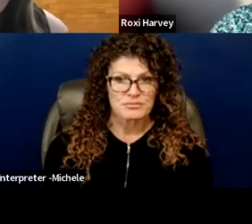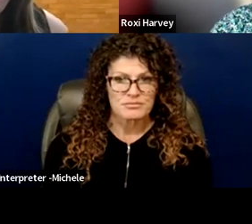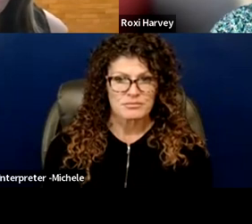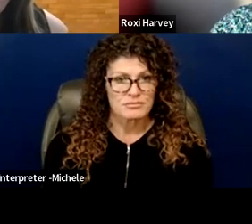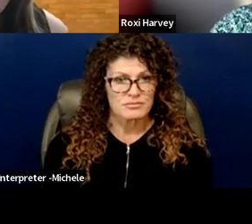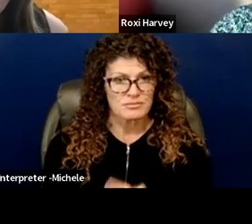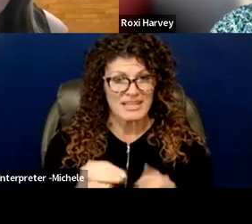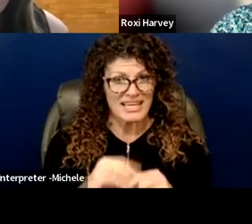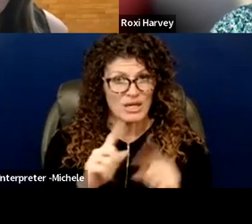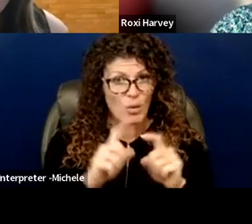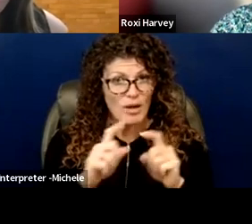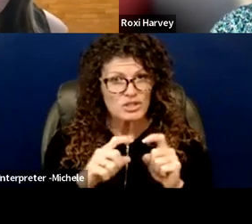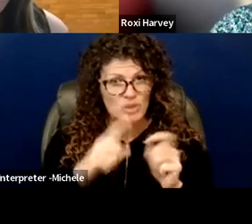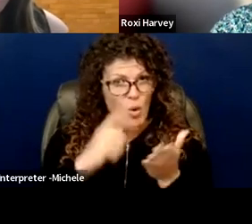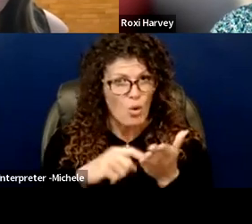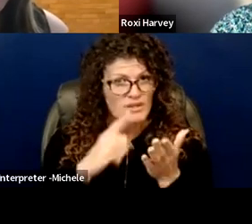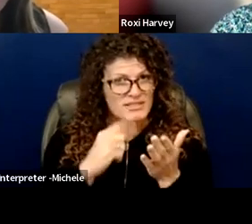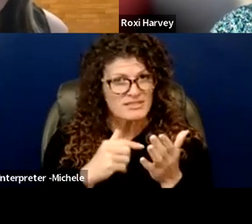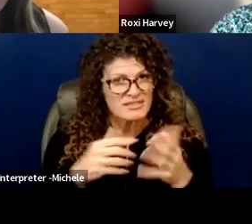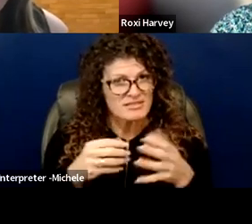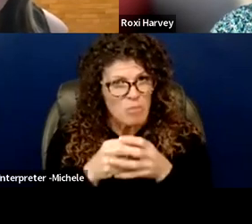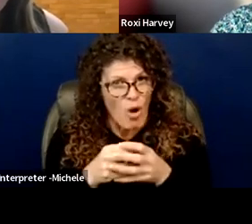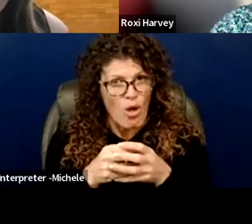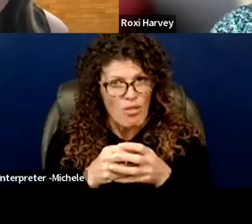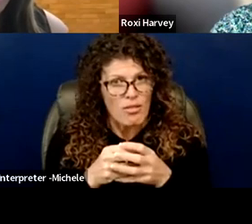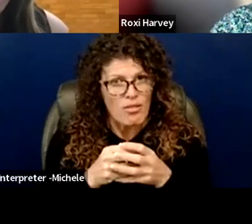really noting the small sample size. We really want to underline that